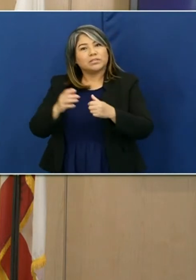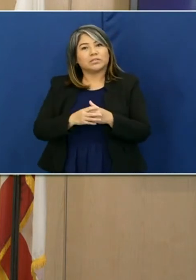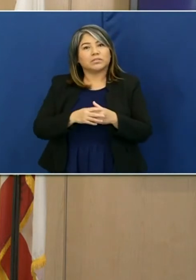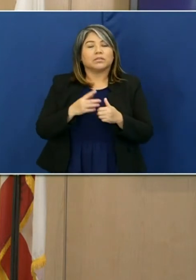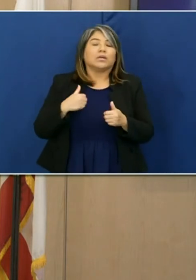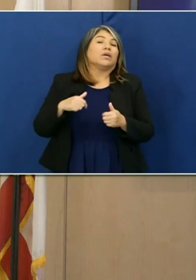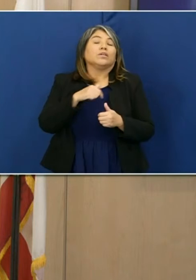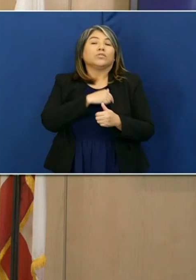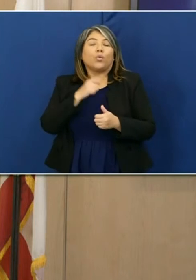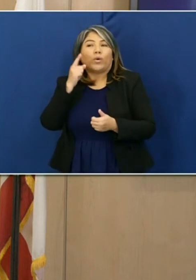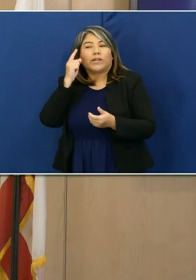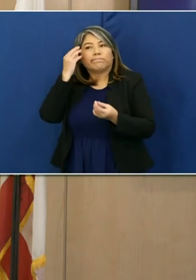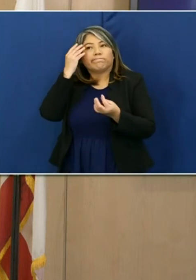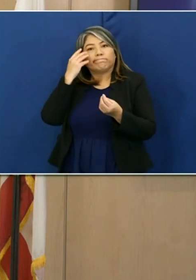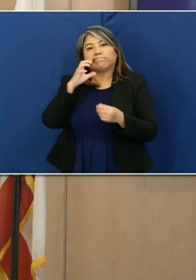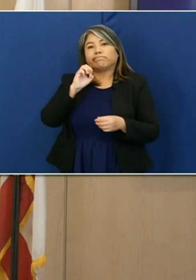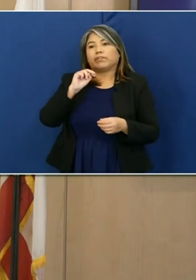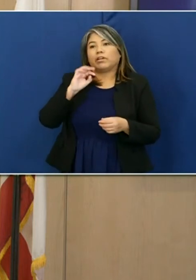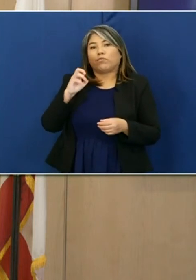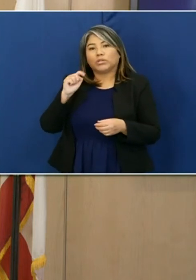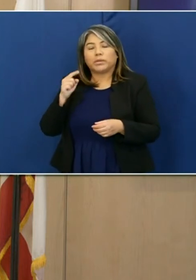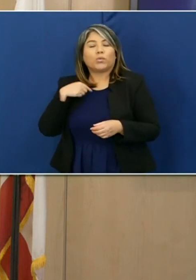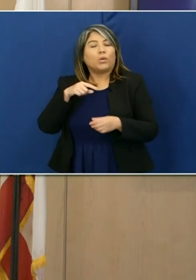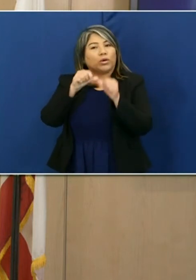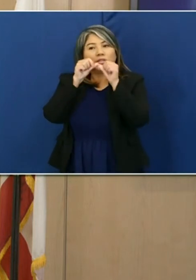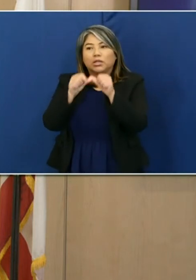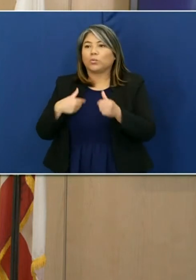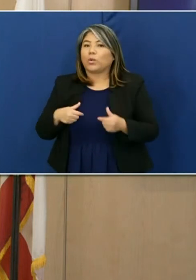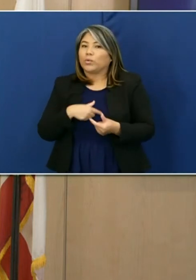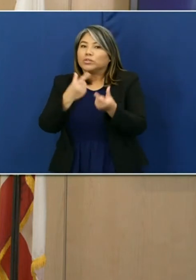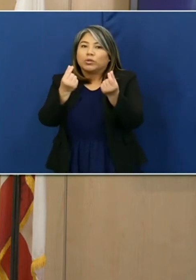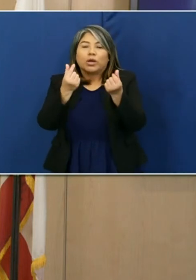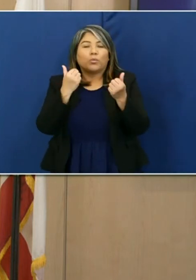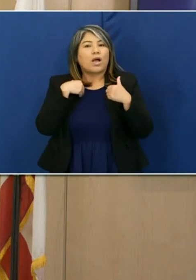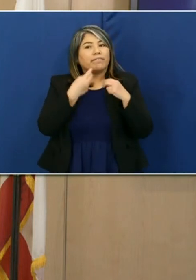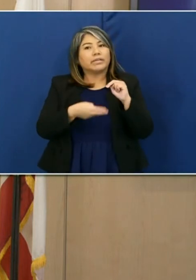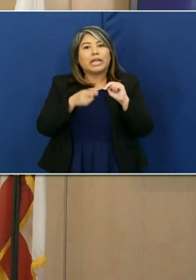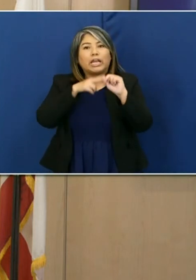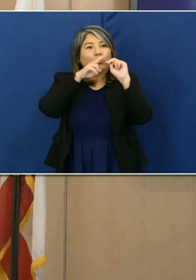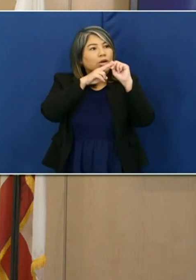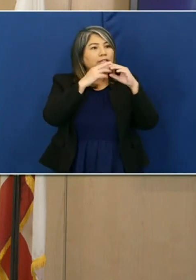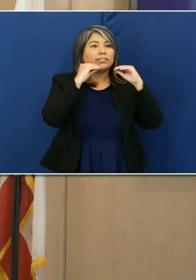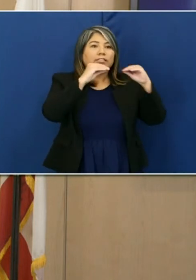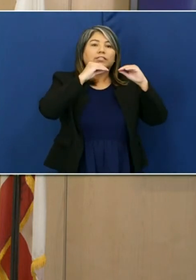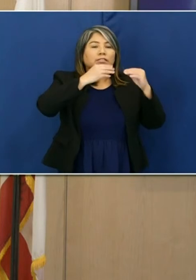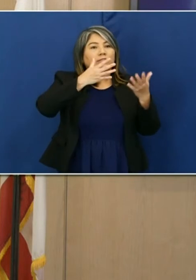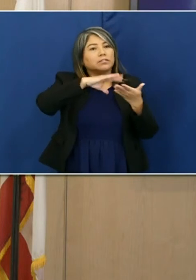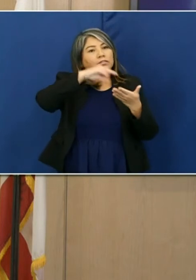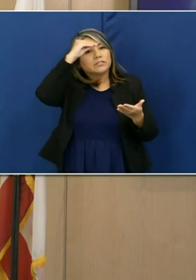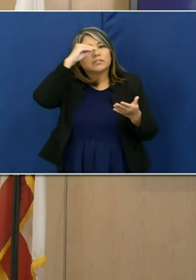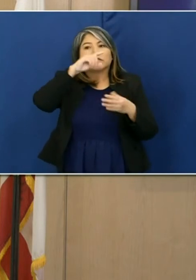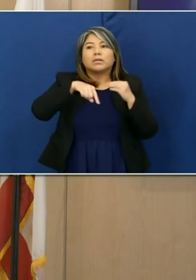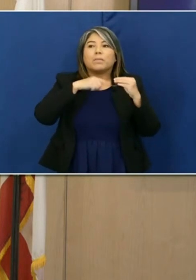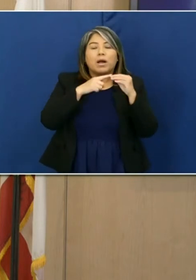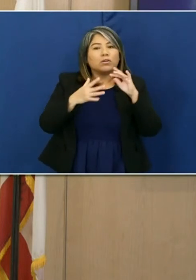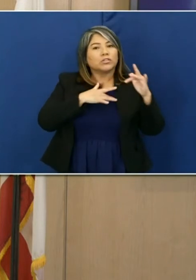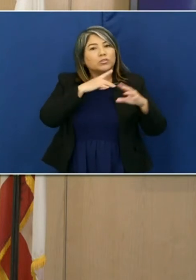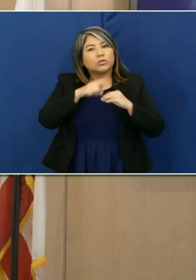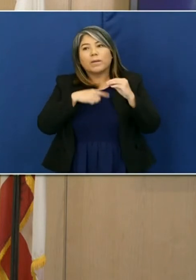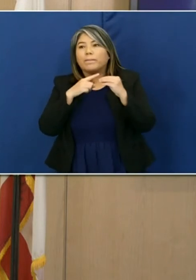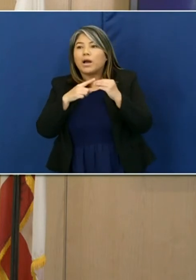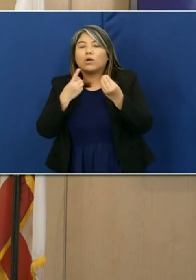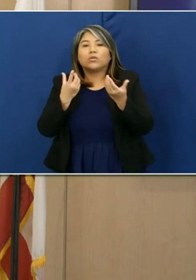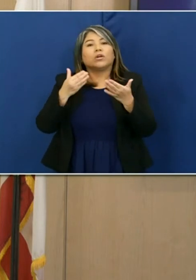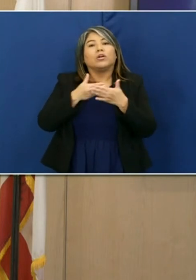will continue with what we are doing. We will have an increased awareness of the concern around New Year's Eve